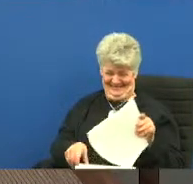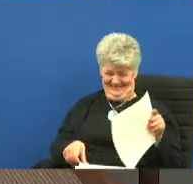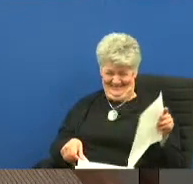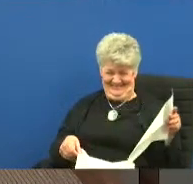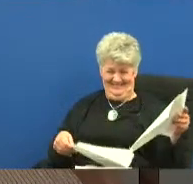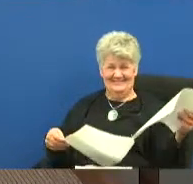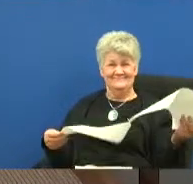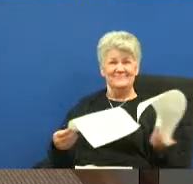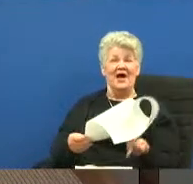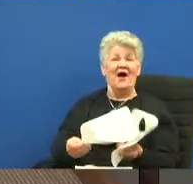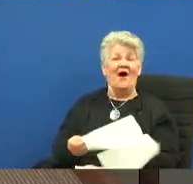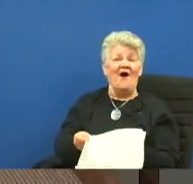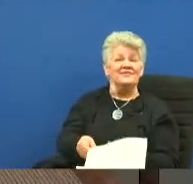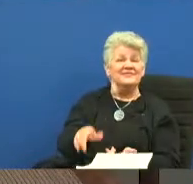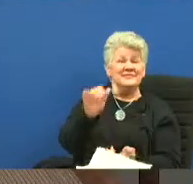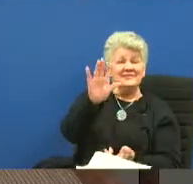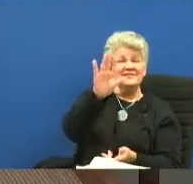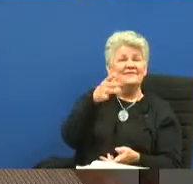It's his birthday today.